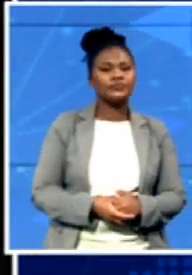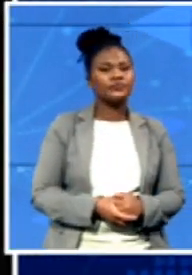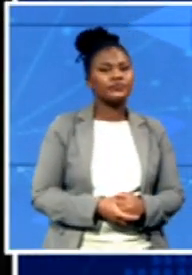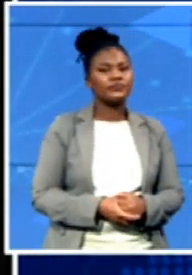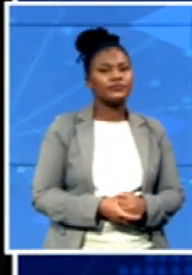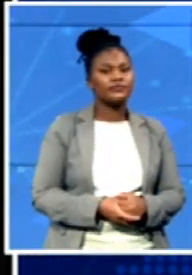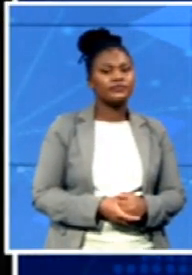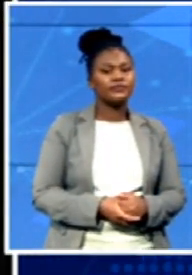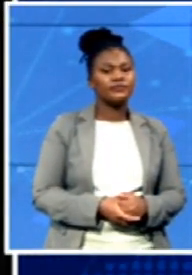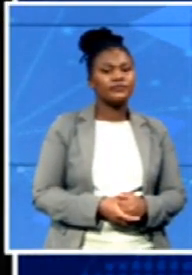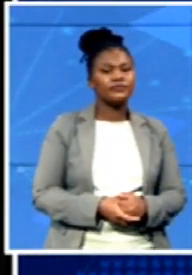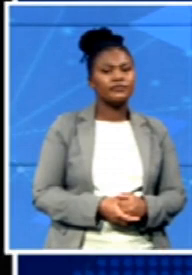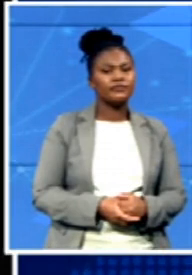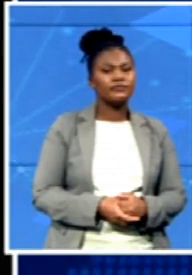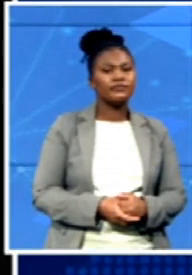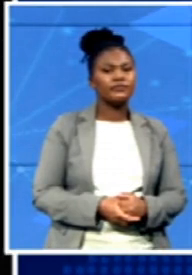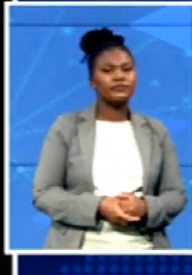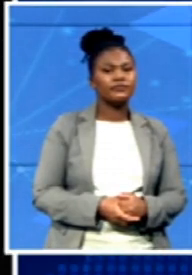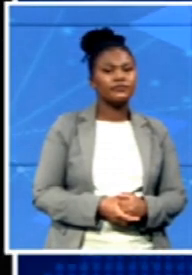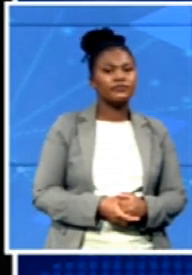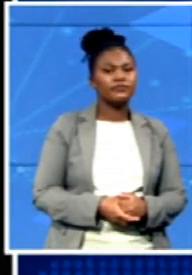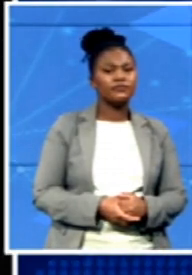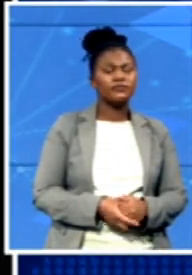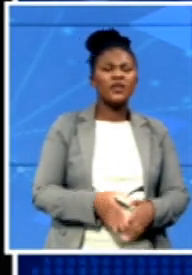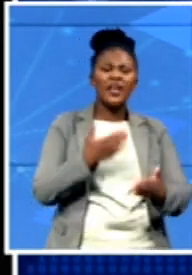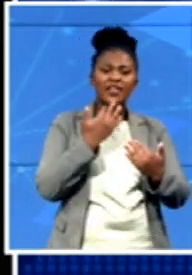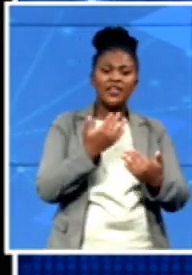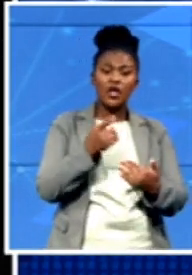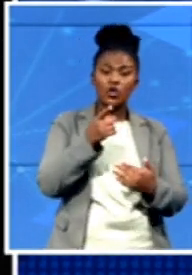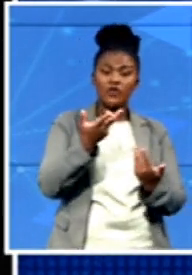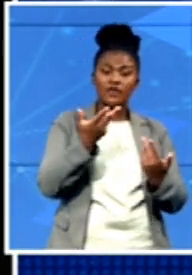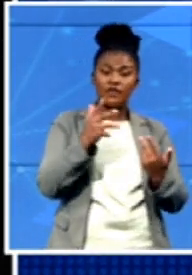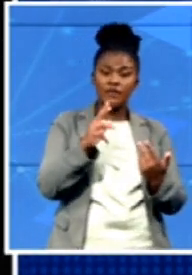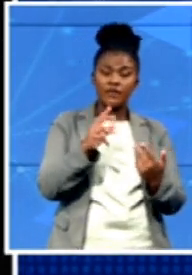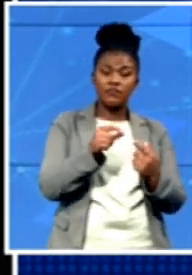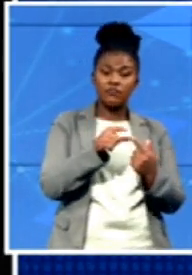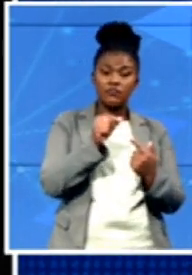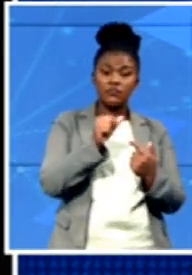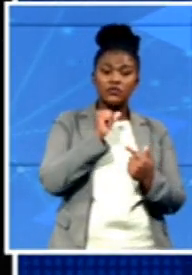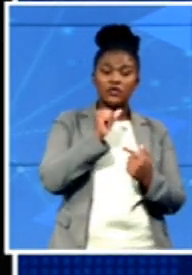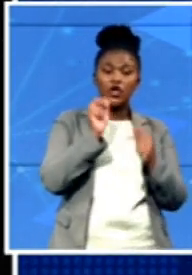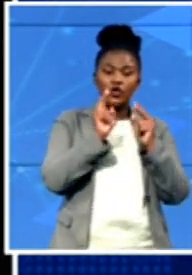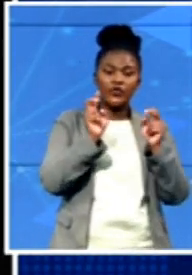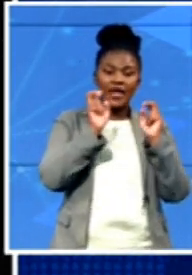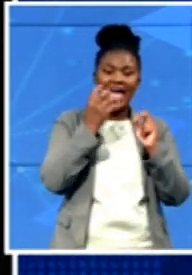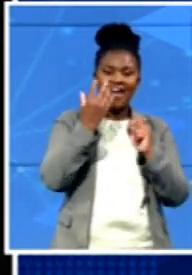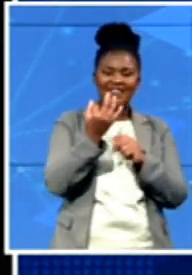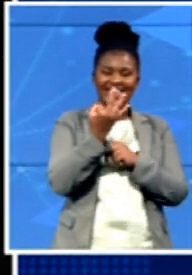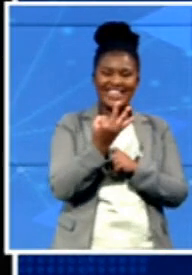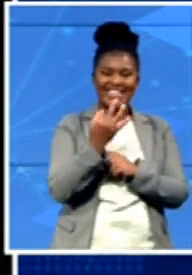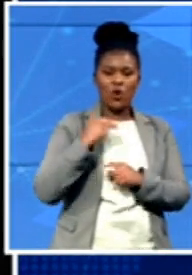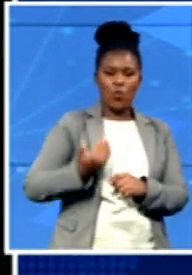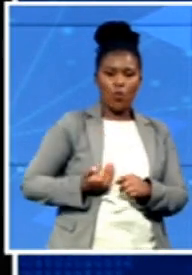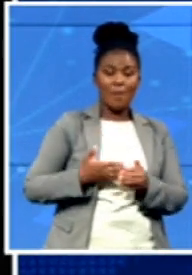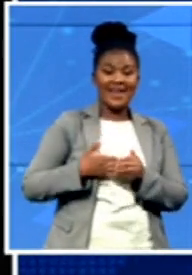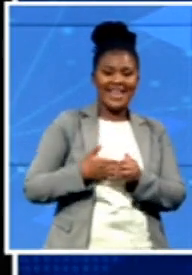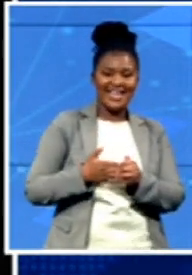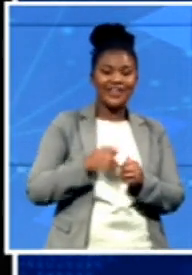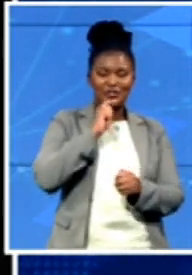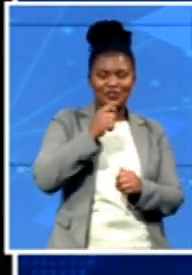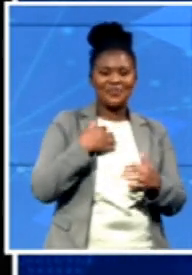Thank you. You pointed out that the university currently has three women leading it, and I'm very excited about that. Our Vice